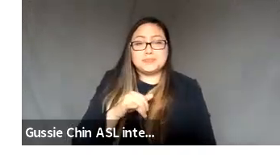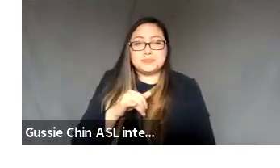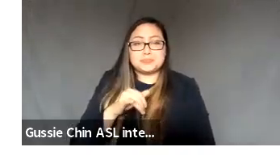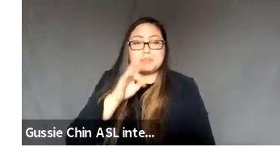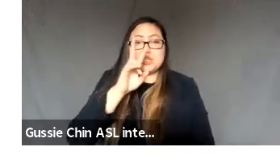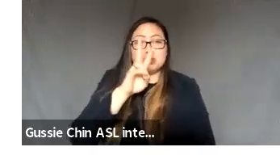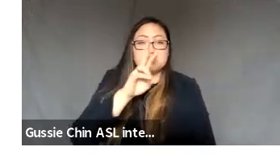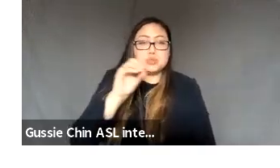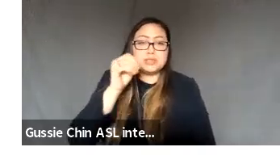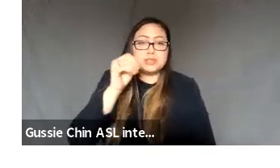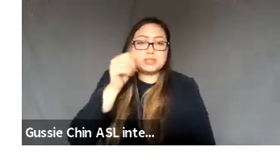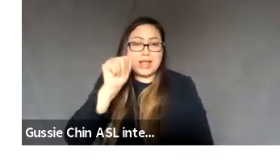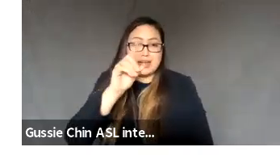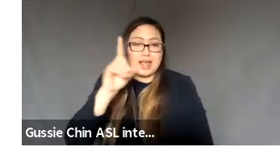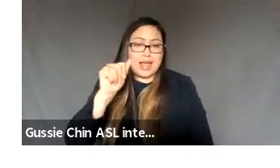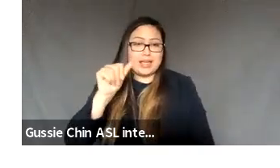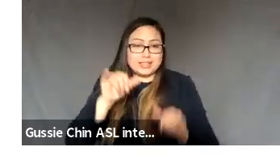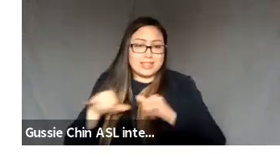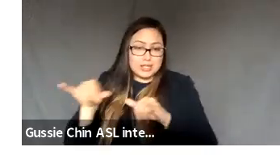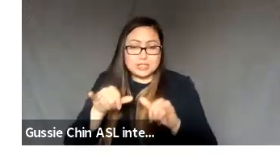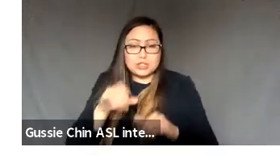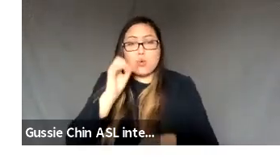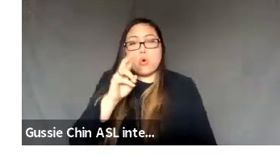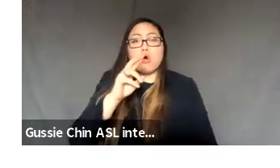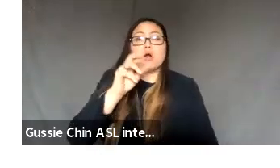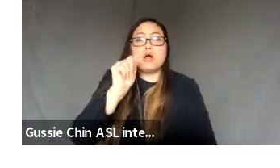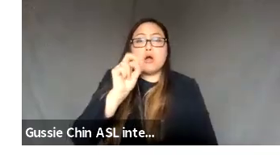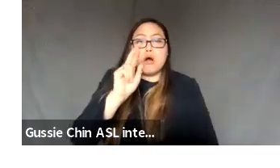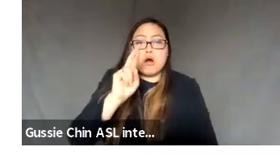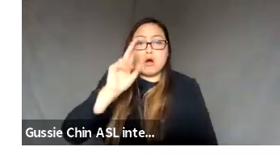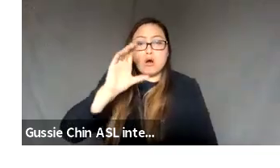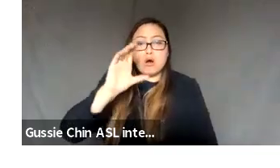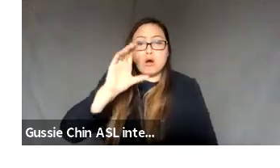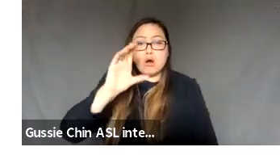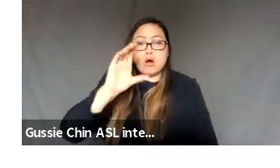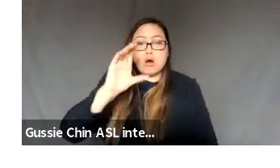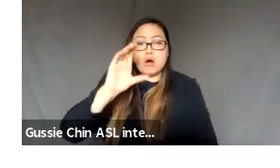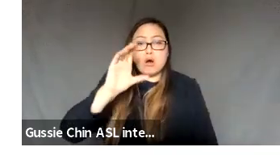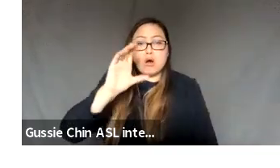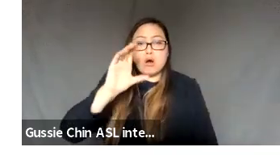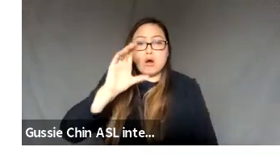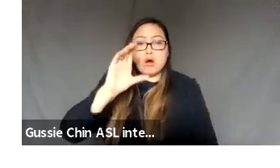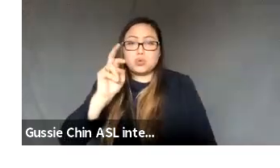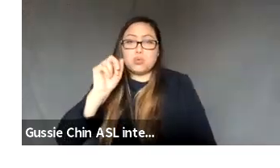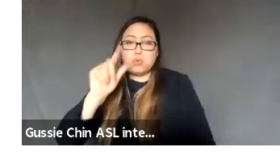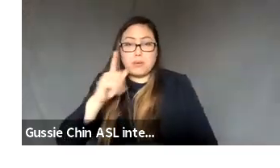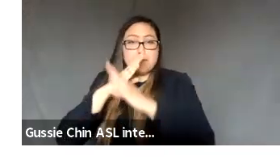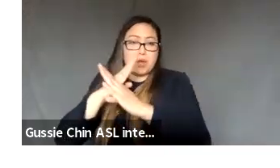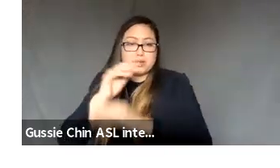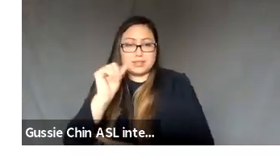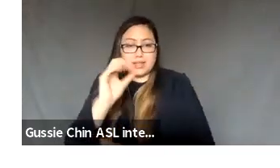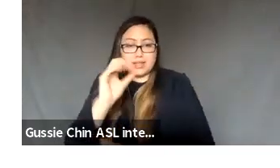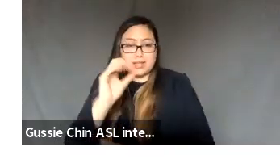So the requirement for hospital outpatient is 10% of the spaces need to provide access. If we're talking